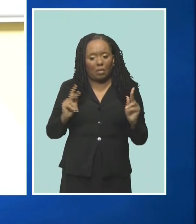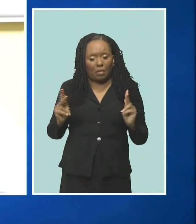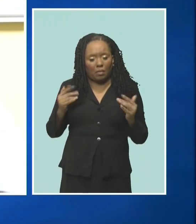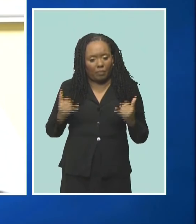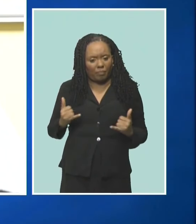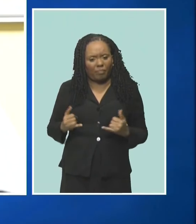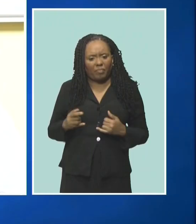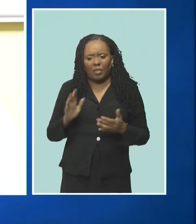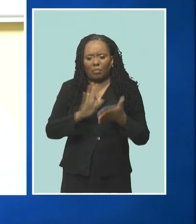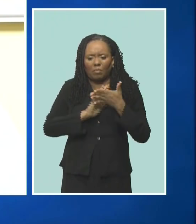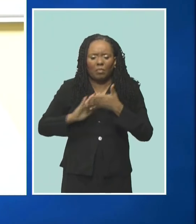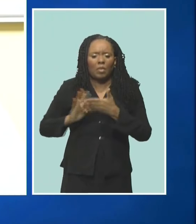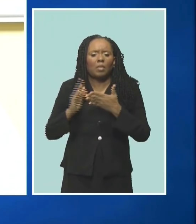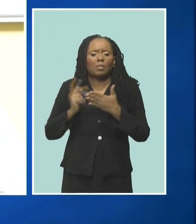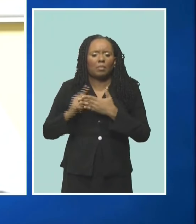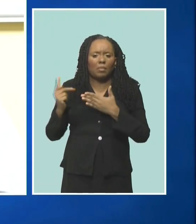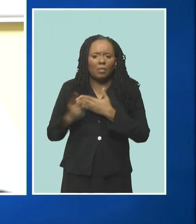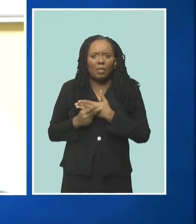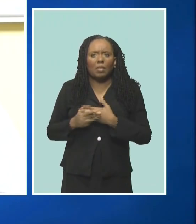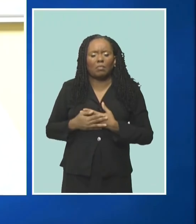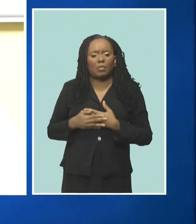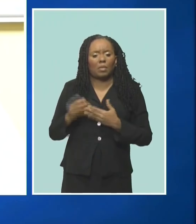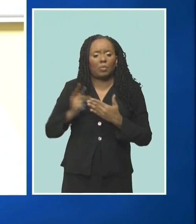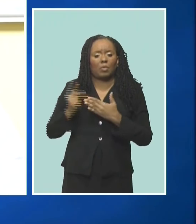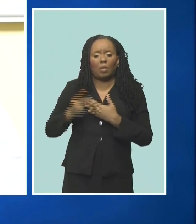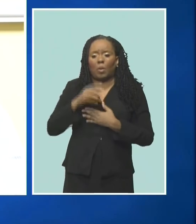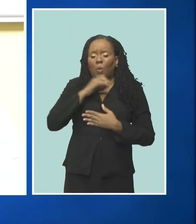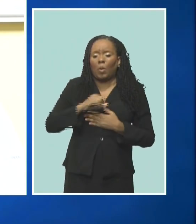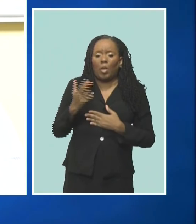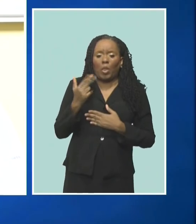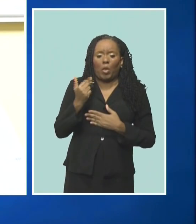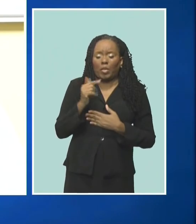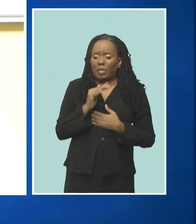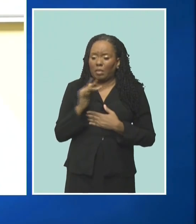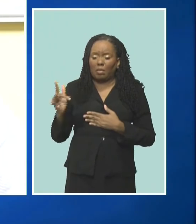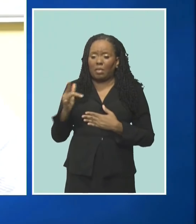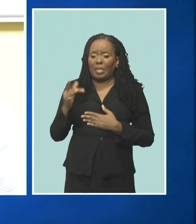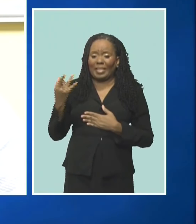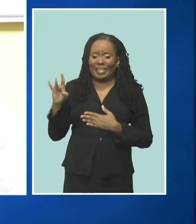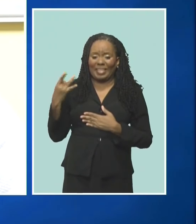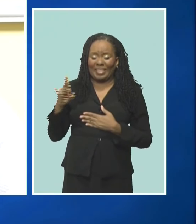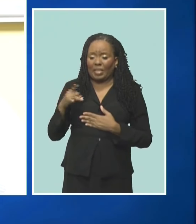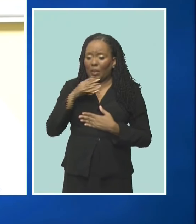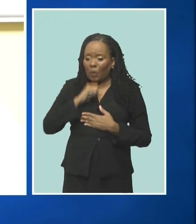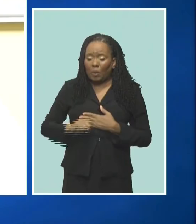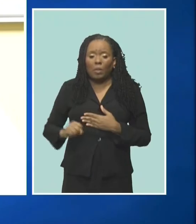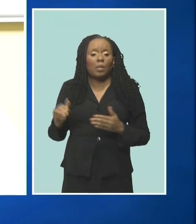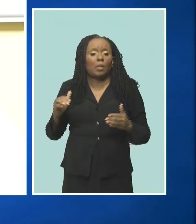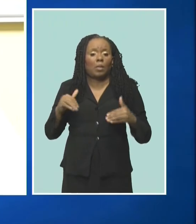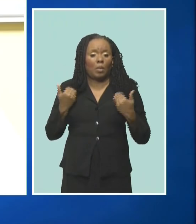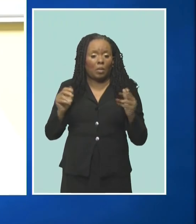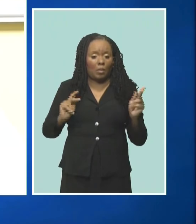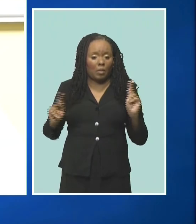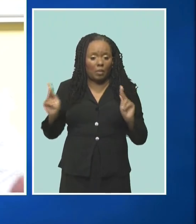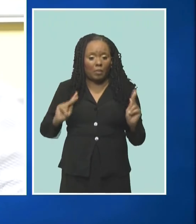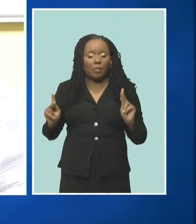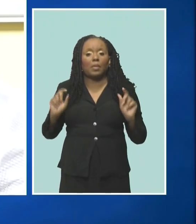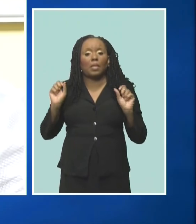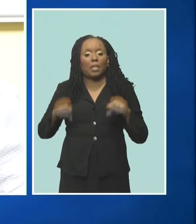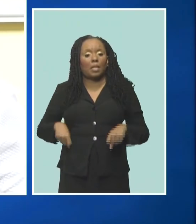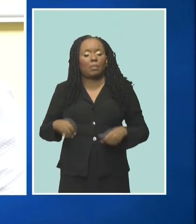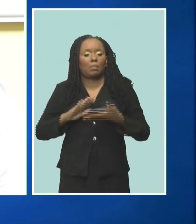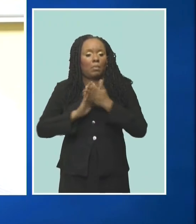program, it is tapping them between the age of 13 and 18, those critical stages where young people can either be the best they